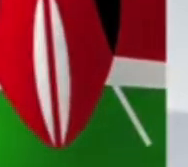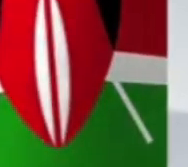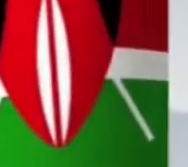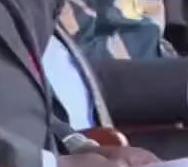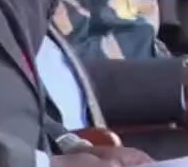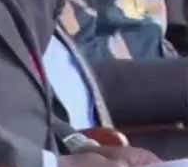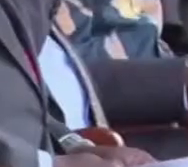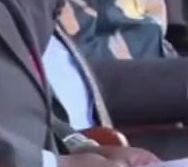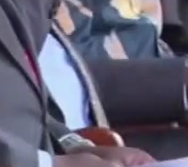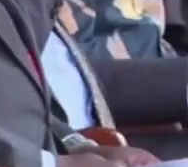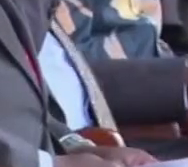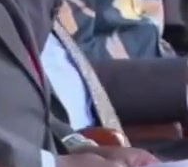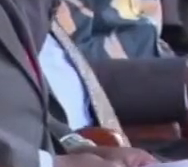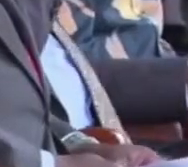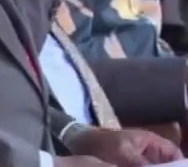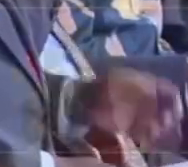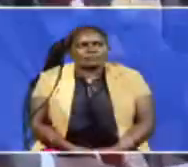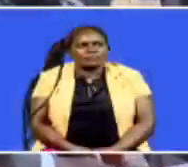among others.